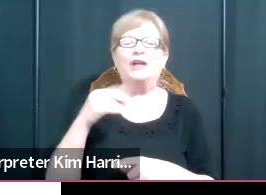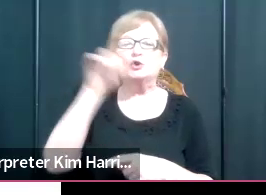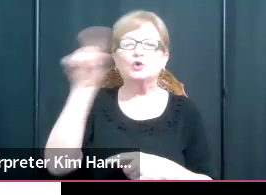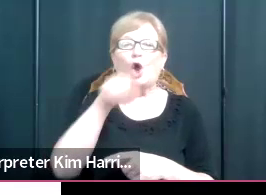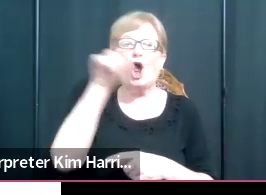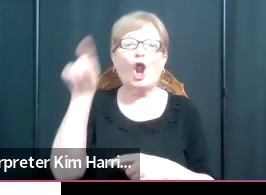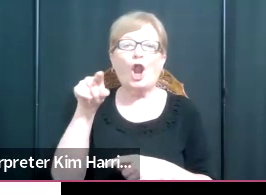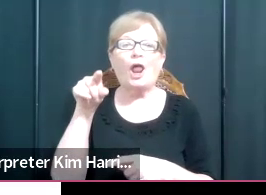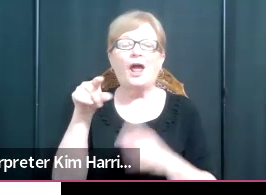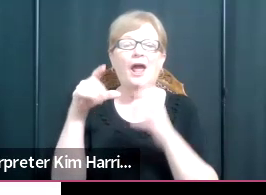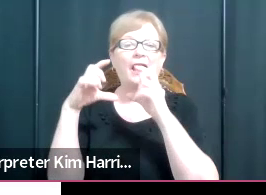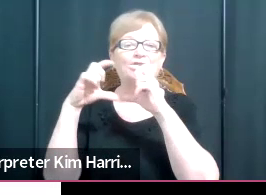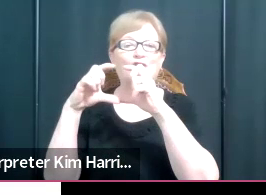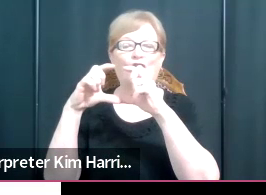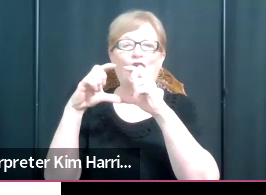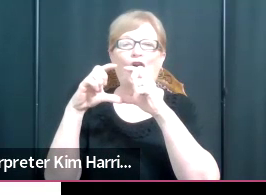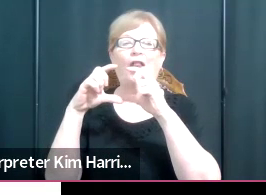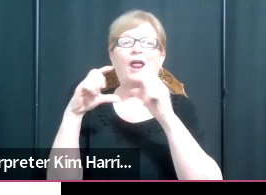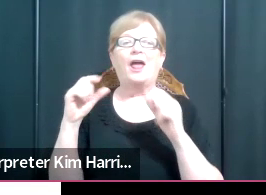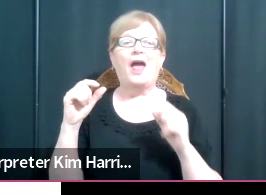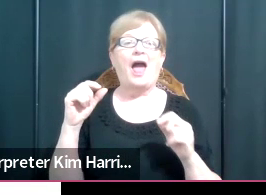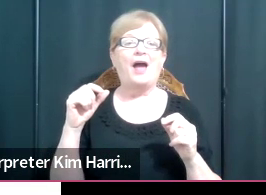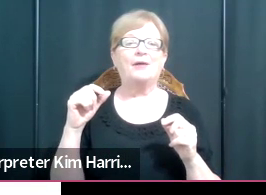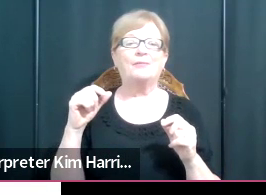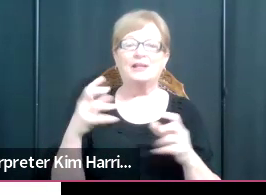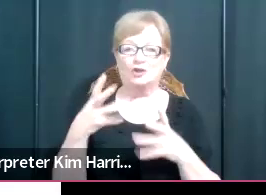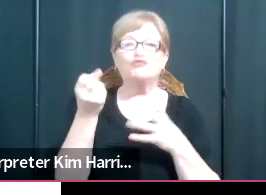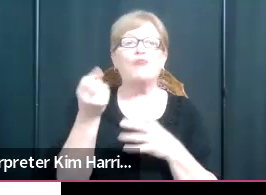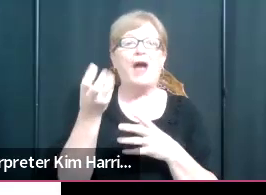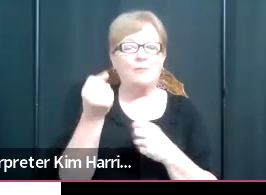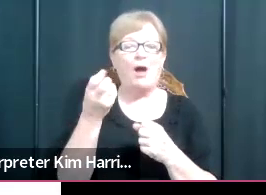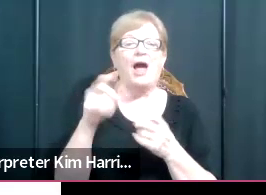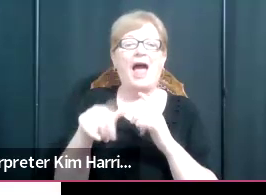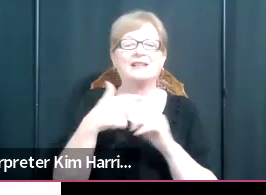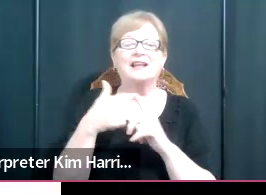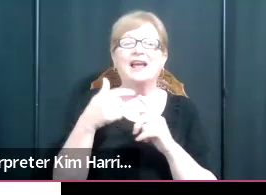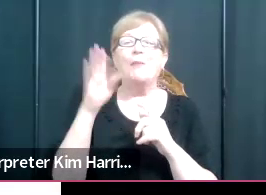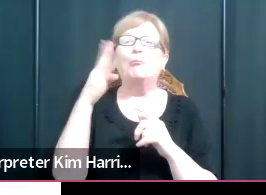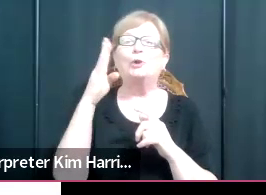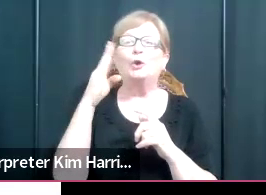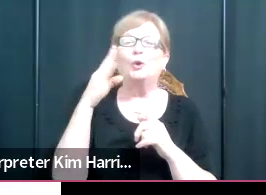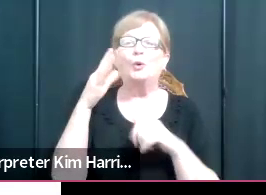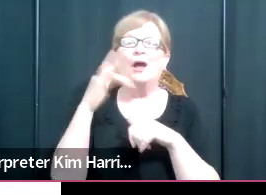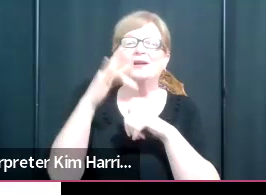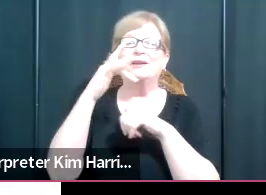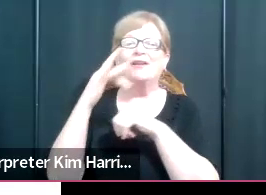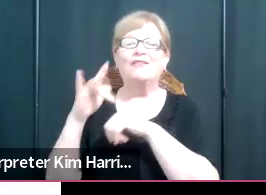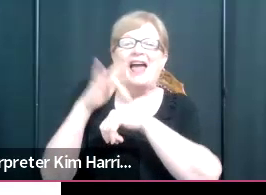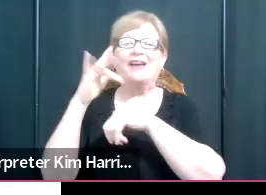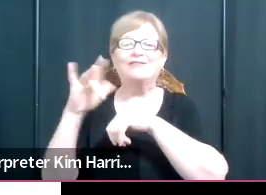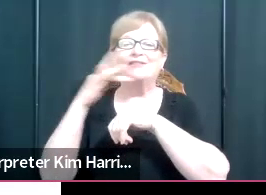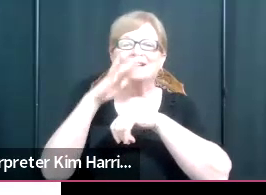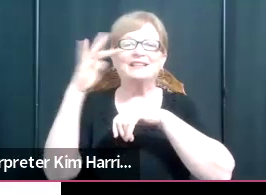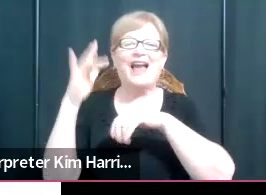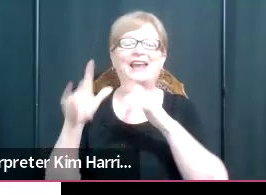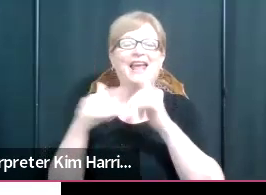circle, kind of standard shape stress ball that has blue flecks in it. This one's really interesting. Folks tend to either love it or